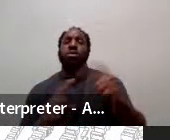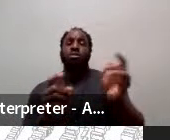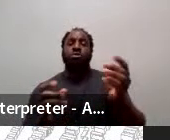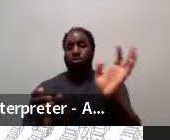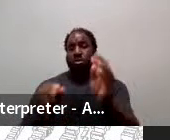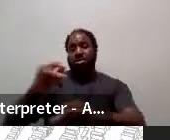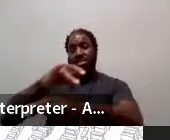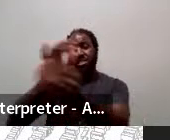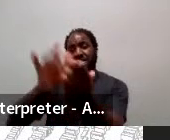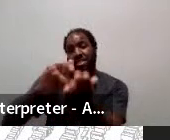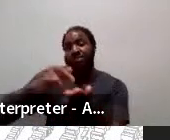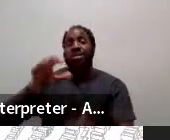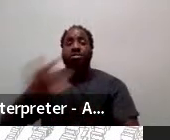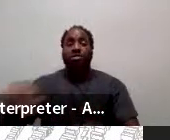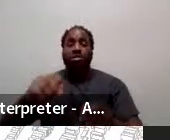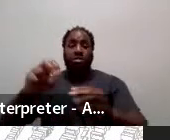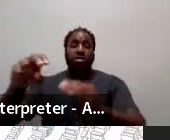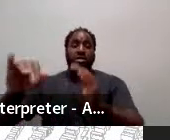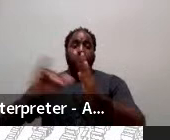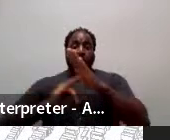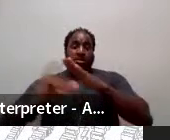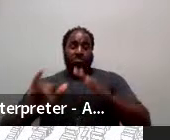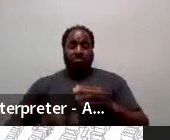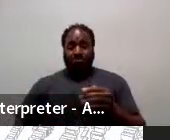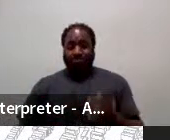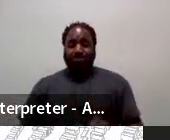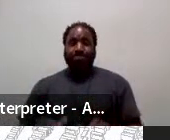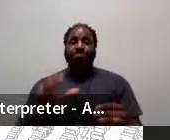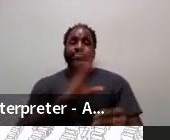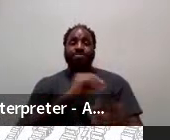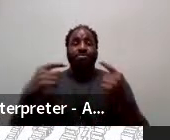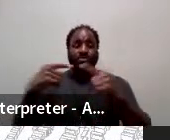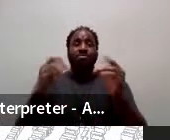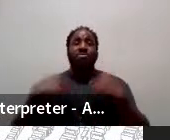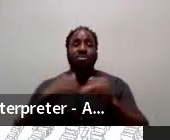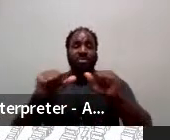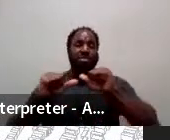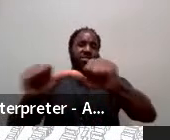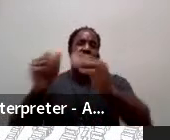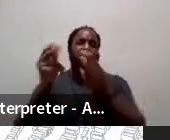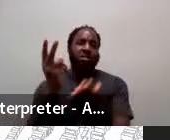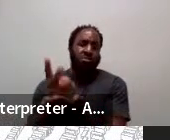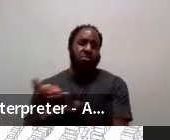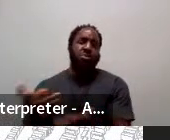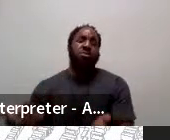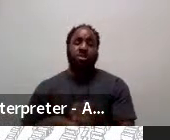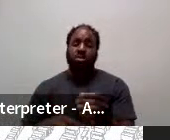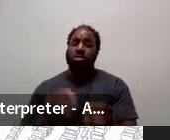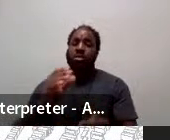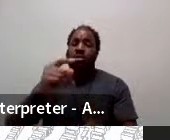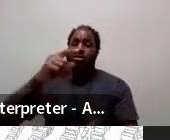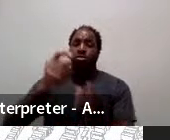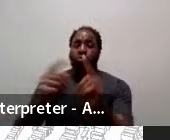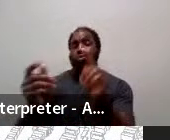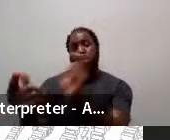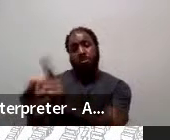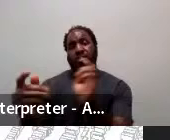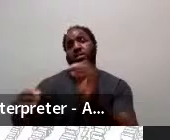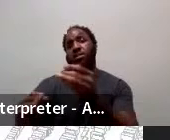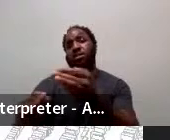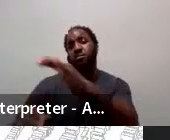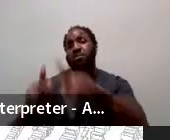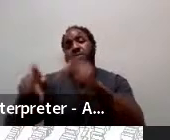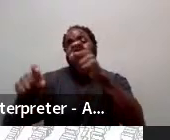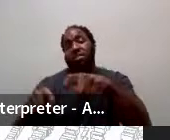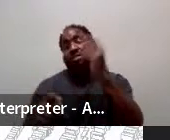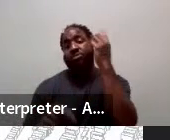service. And finally, to have consistent parking rules that reflect both the local needs for parking and also the improved